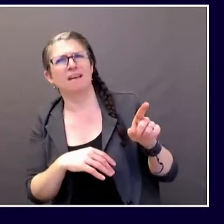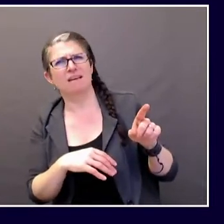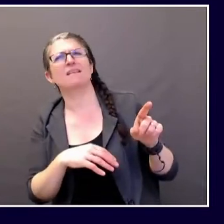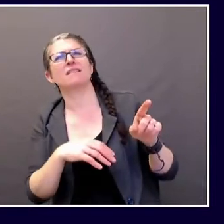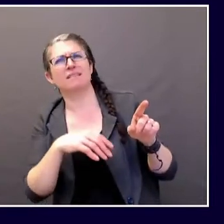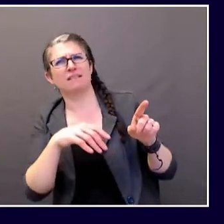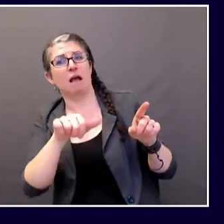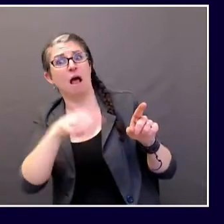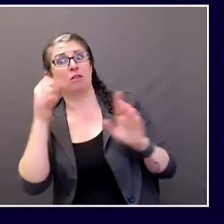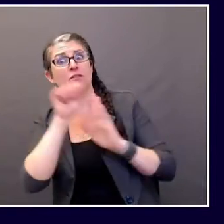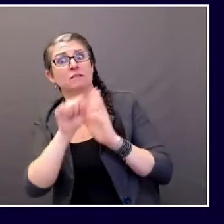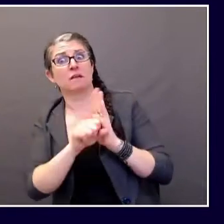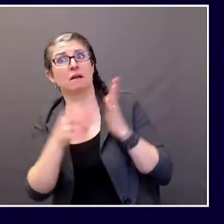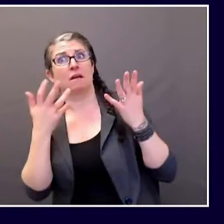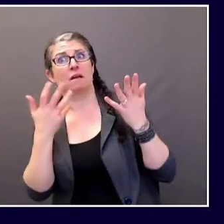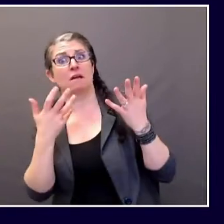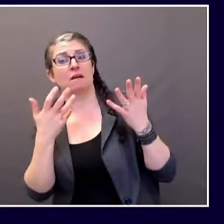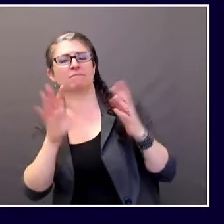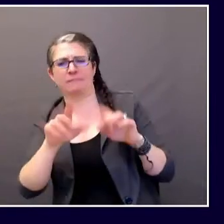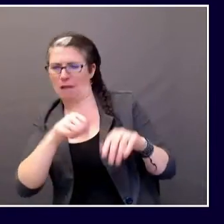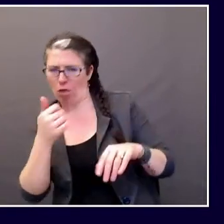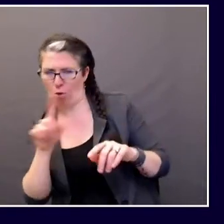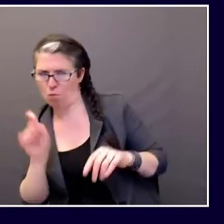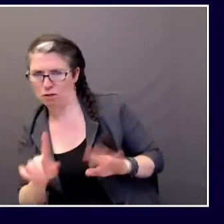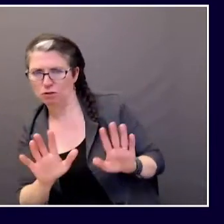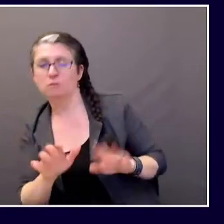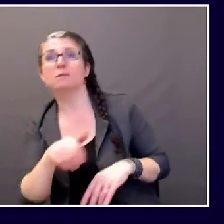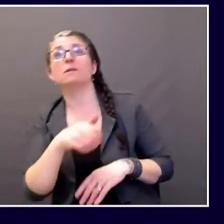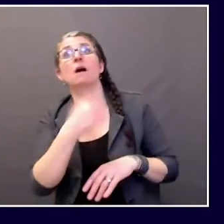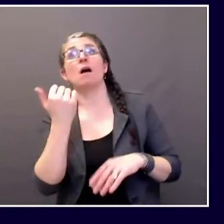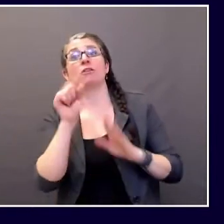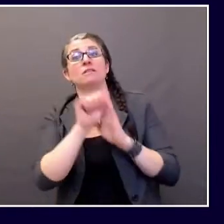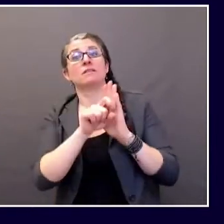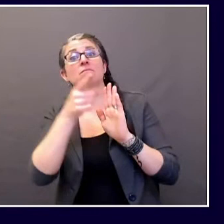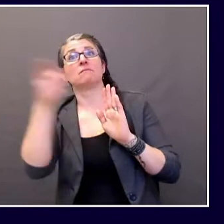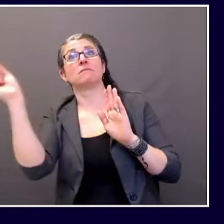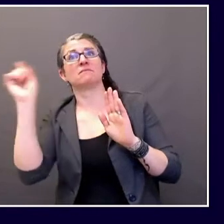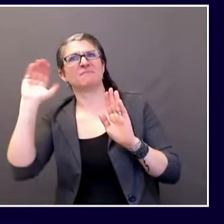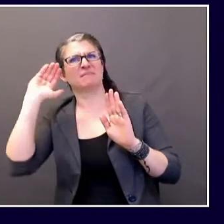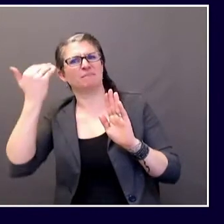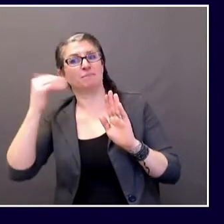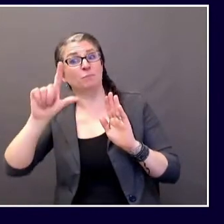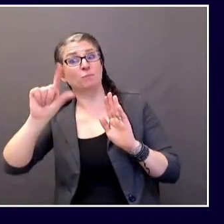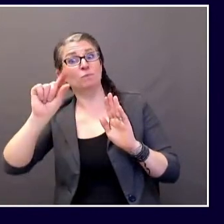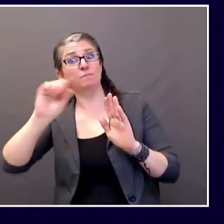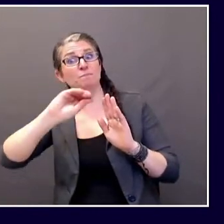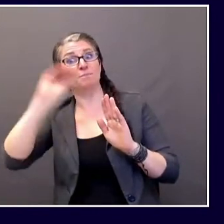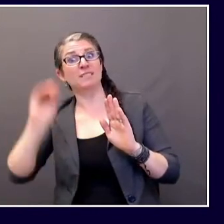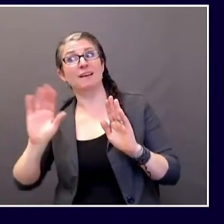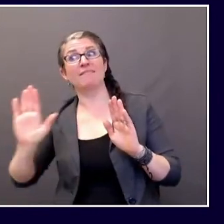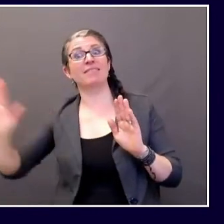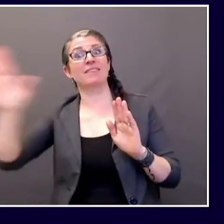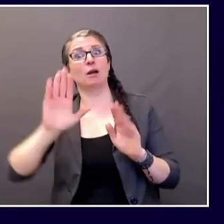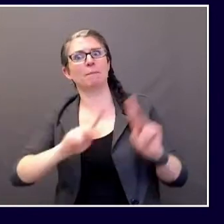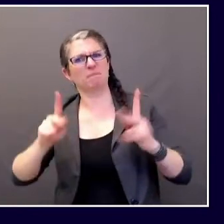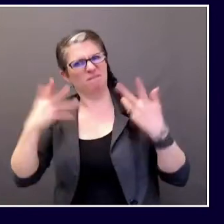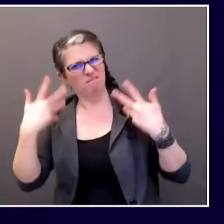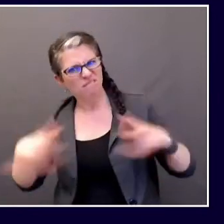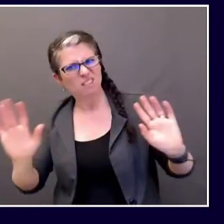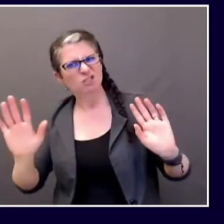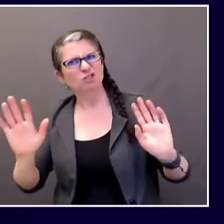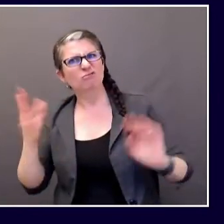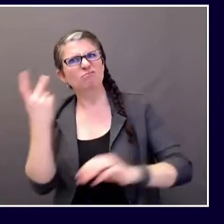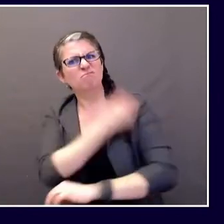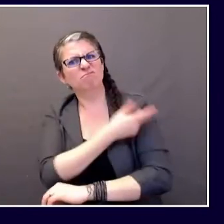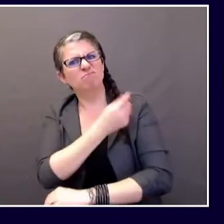first dose. And it seems that the rate at which they're able to administer the vaccines has been faster than other counties. Do you know why that might be